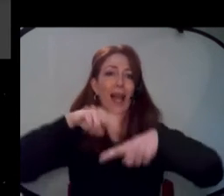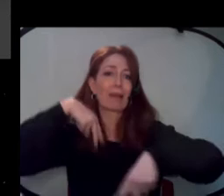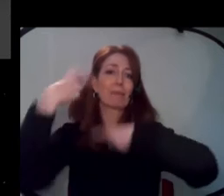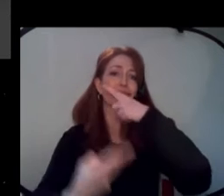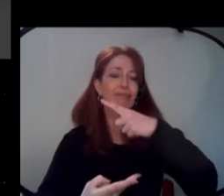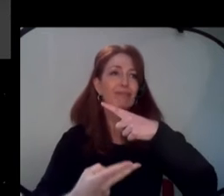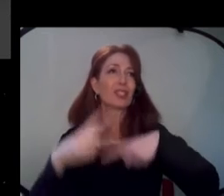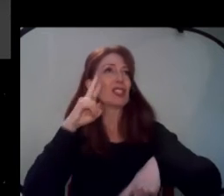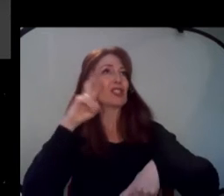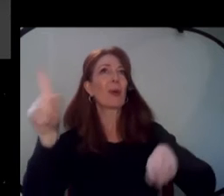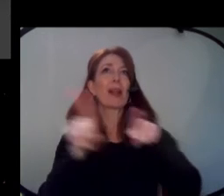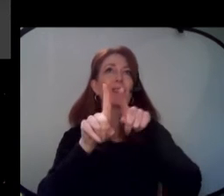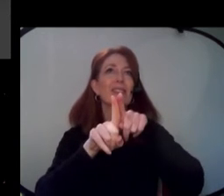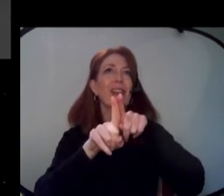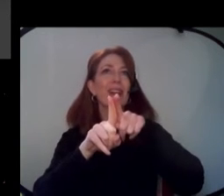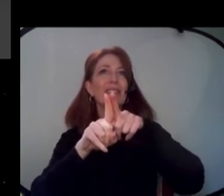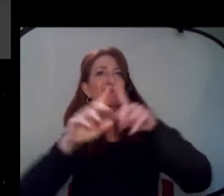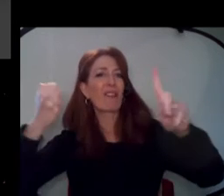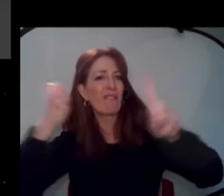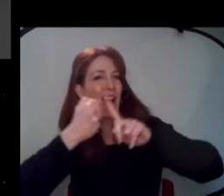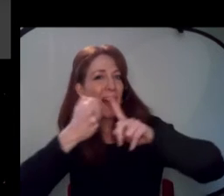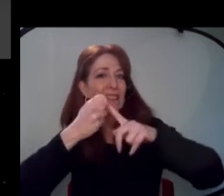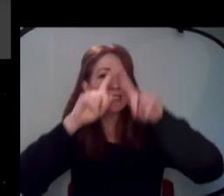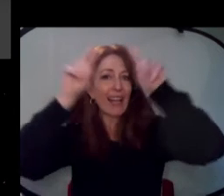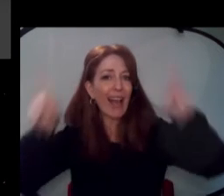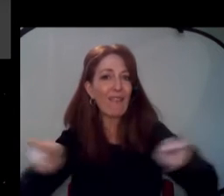canvas in front of her and a palette in the other hand. And that's so